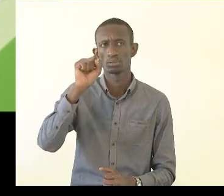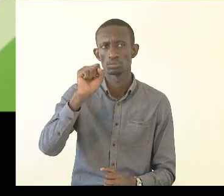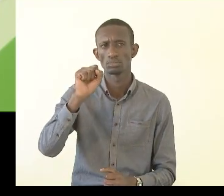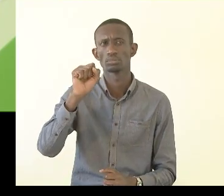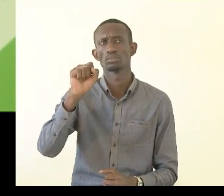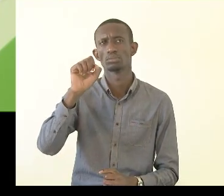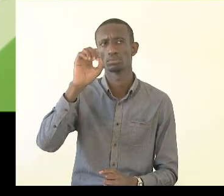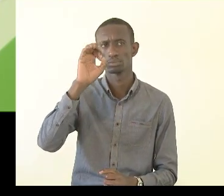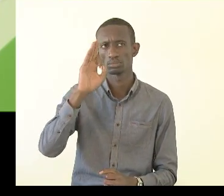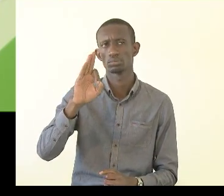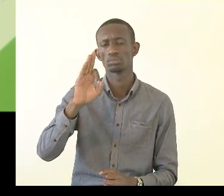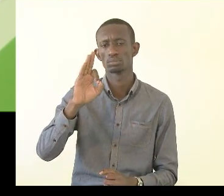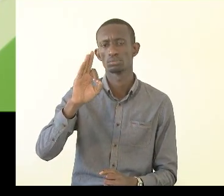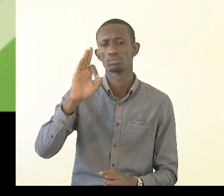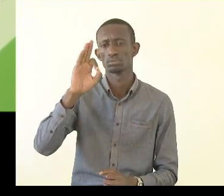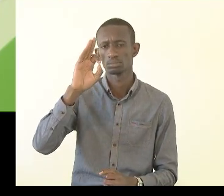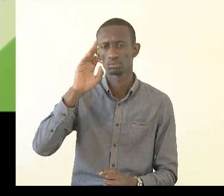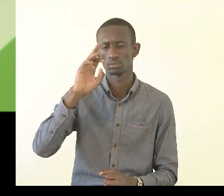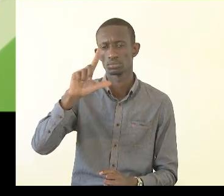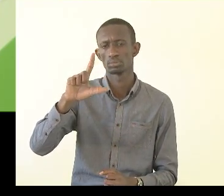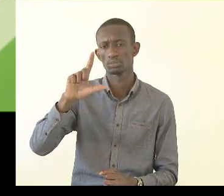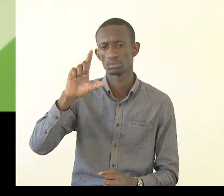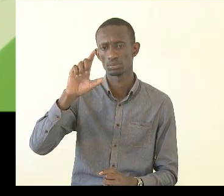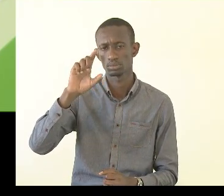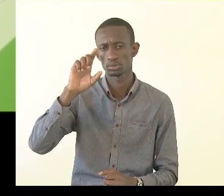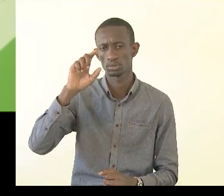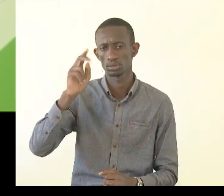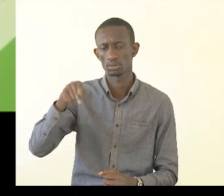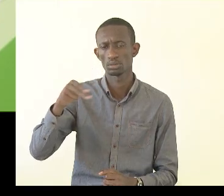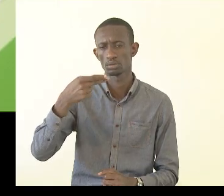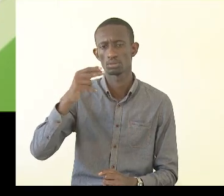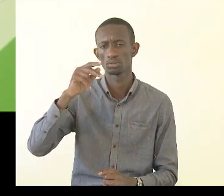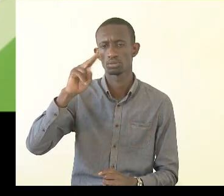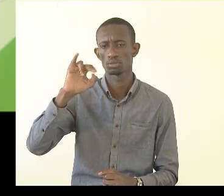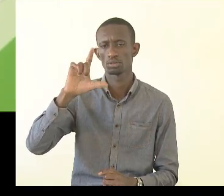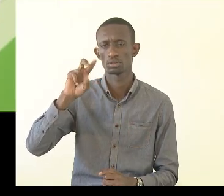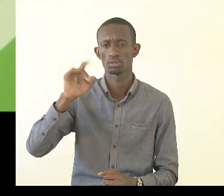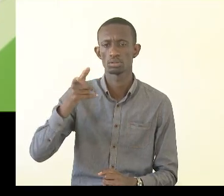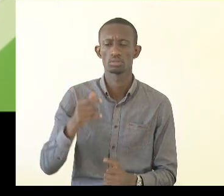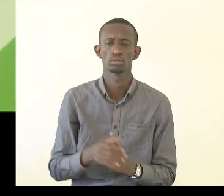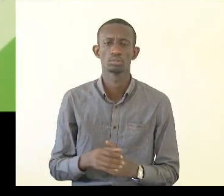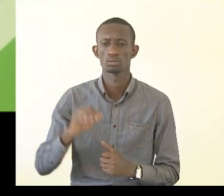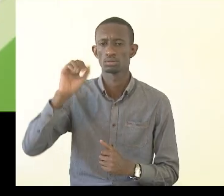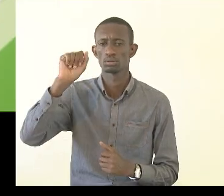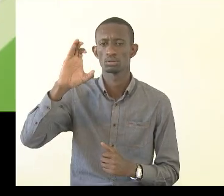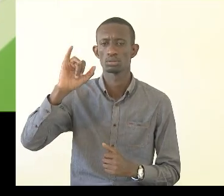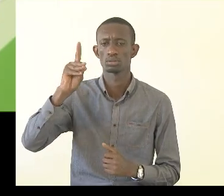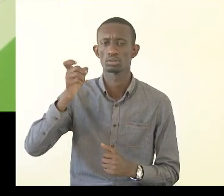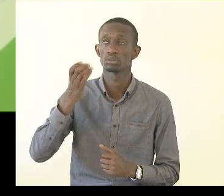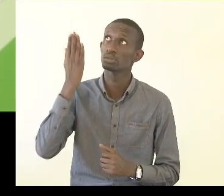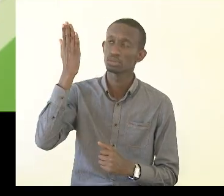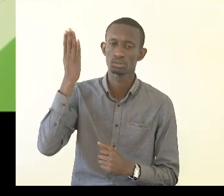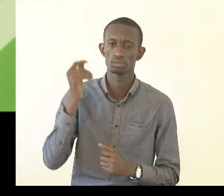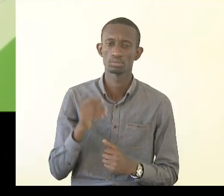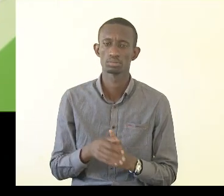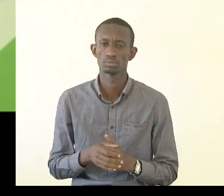sulfonic acid, can be synthesized from methylbenzene according to the scheme below. This is the sulfonic acid